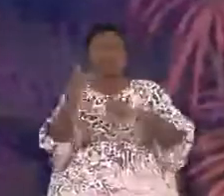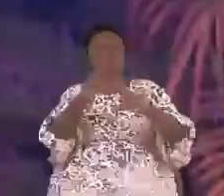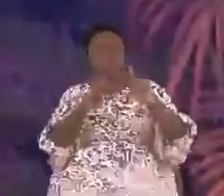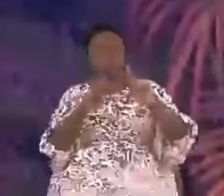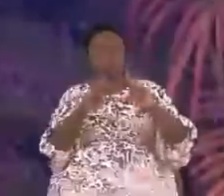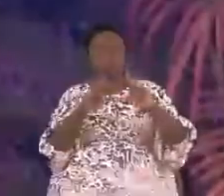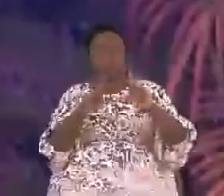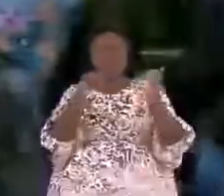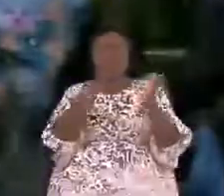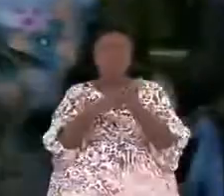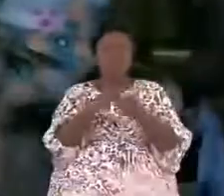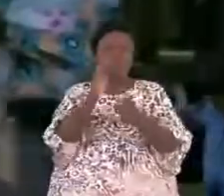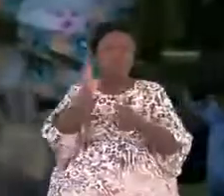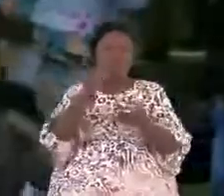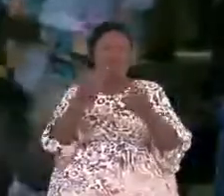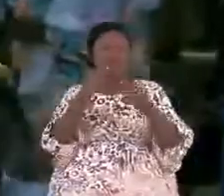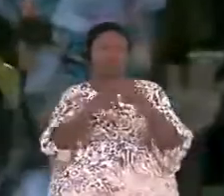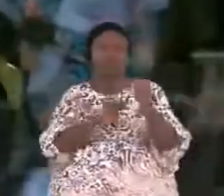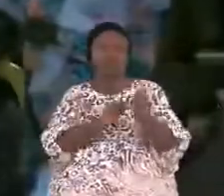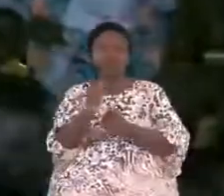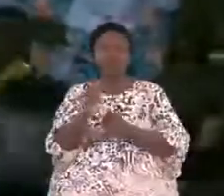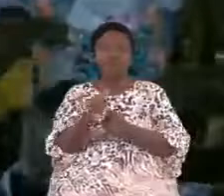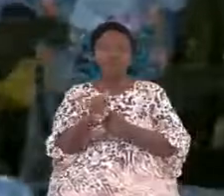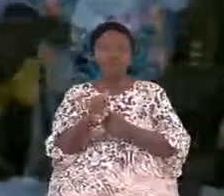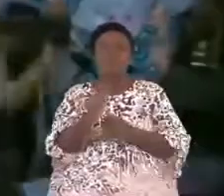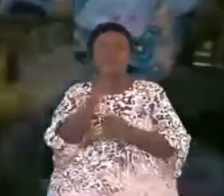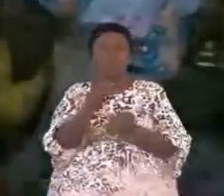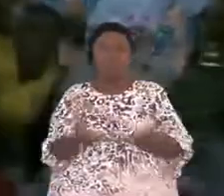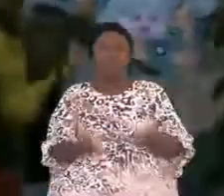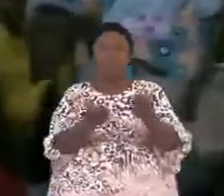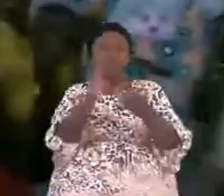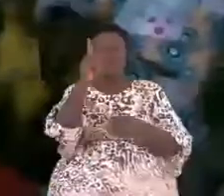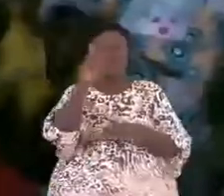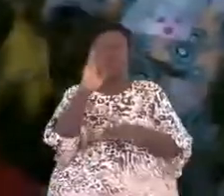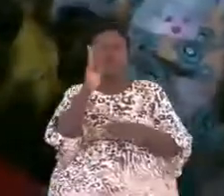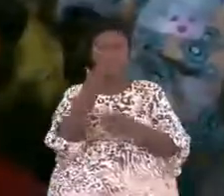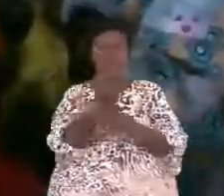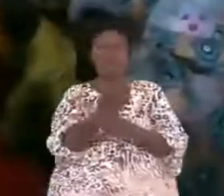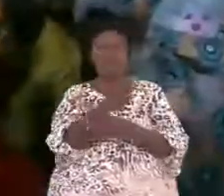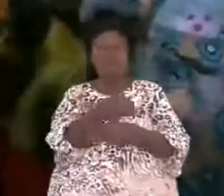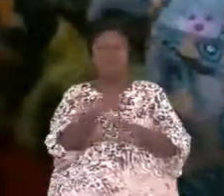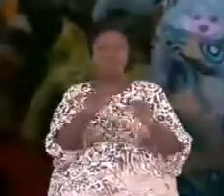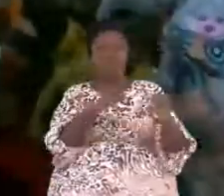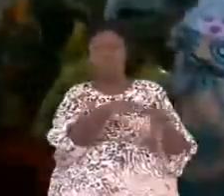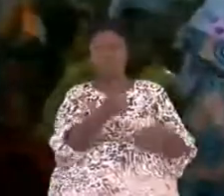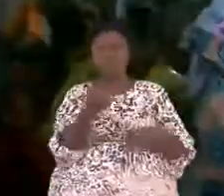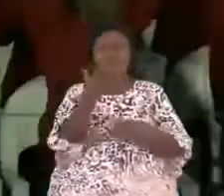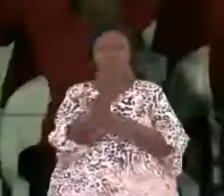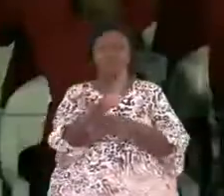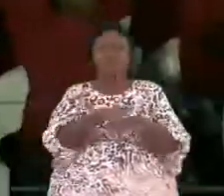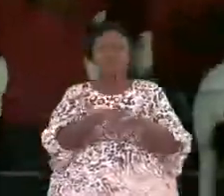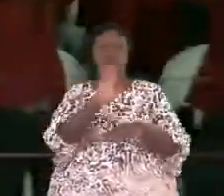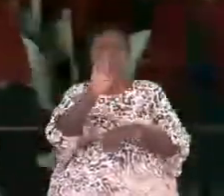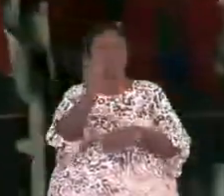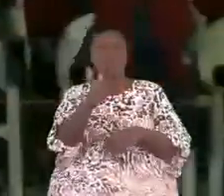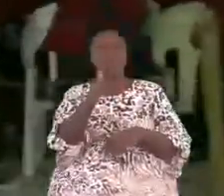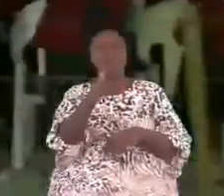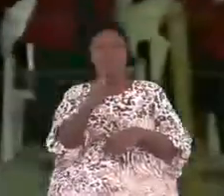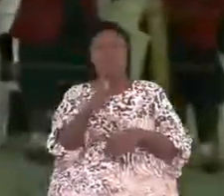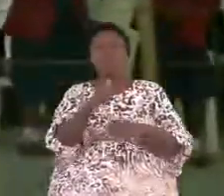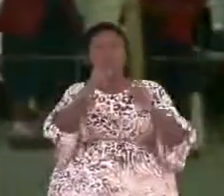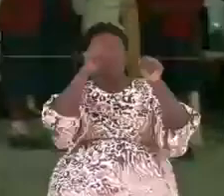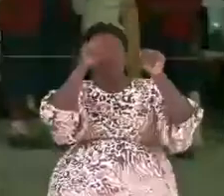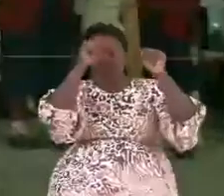come to pass. You raise up one hand and lay the other hand on yourself.